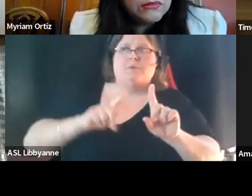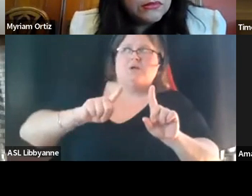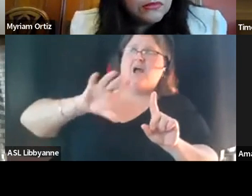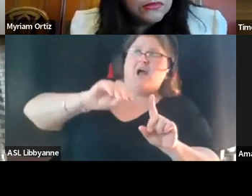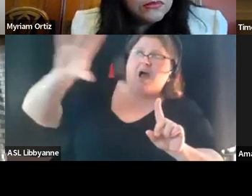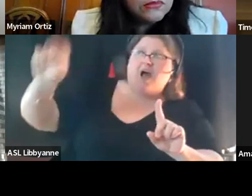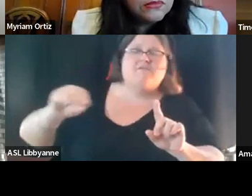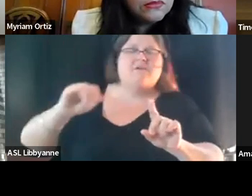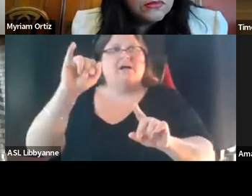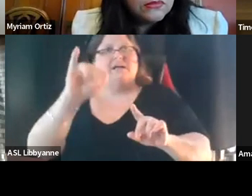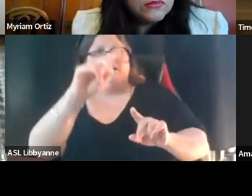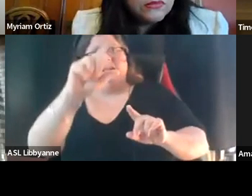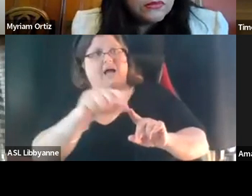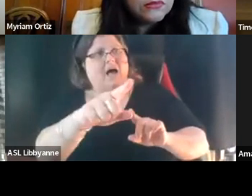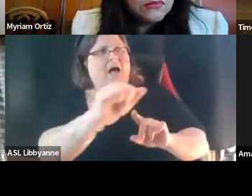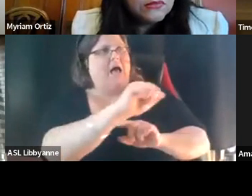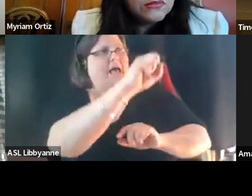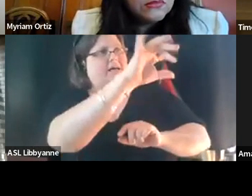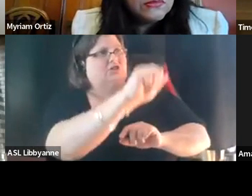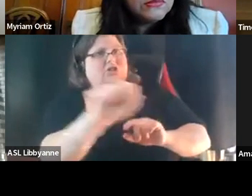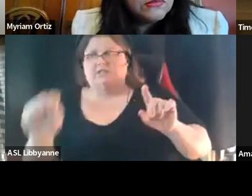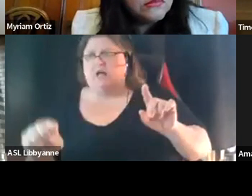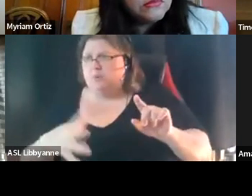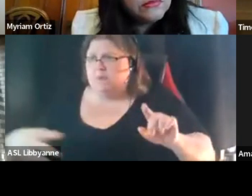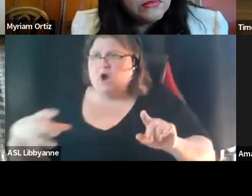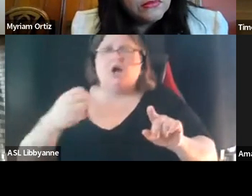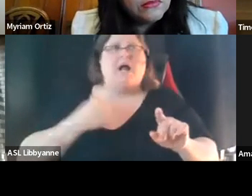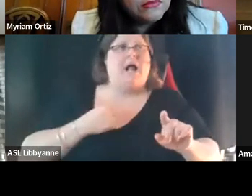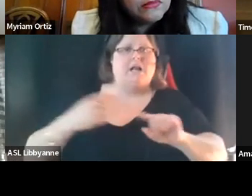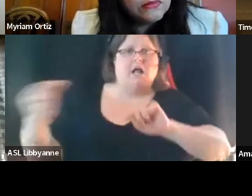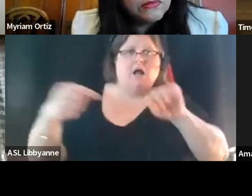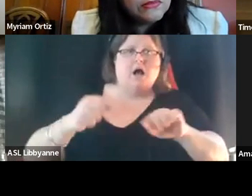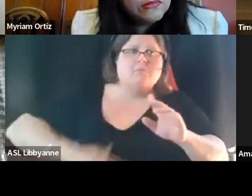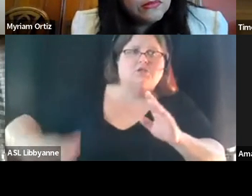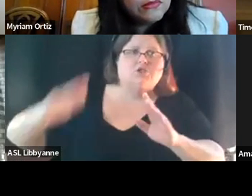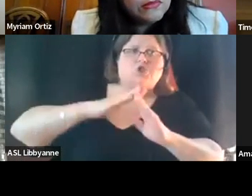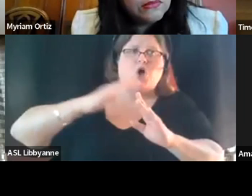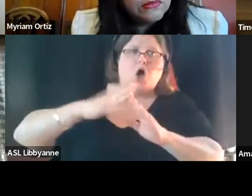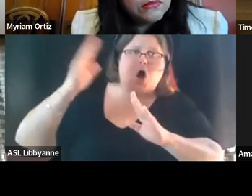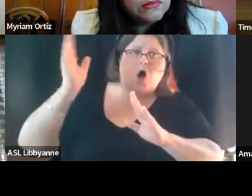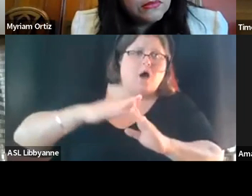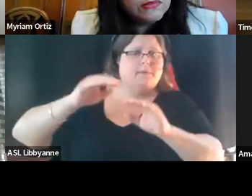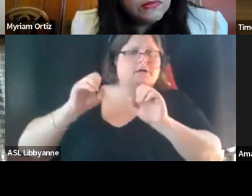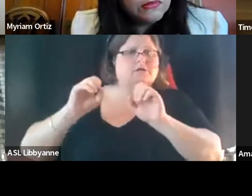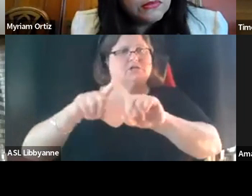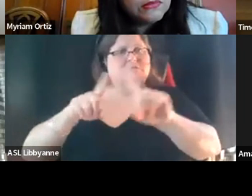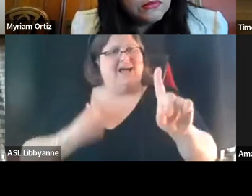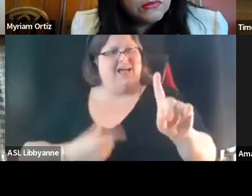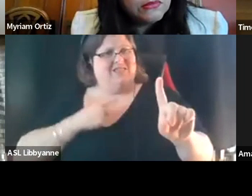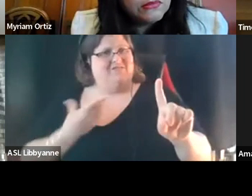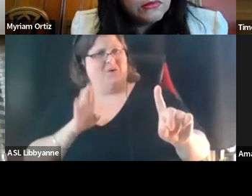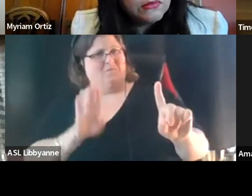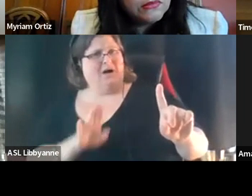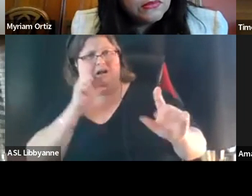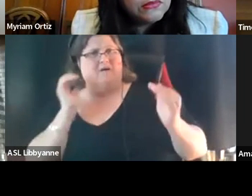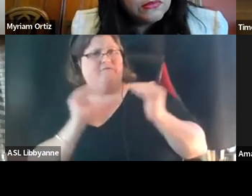different parts of Asia, South America, Canada, and they can receive top class, but residents can't. I don't necessarily feel that that's